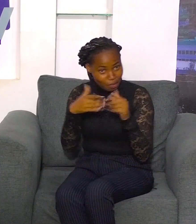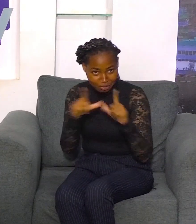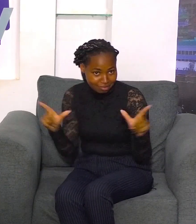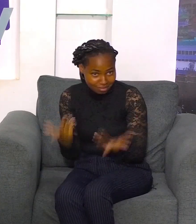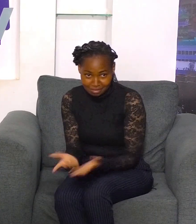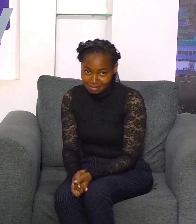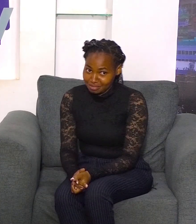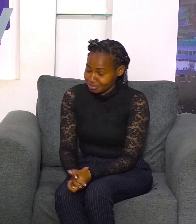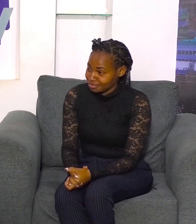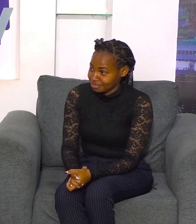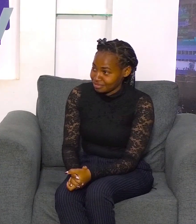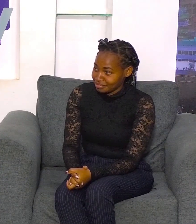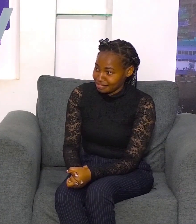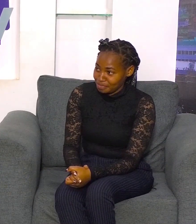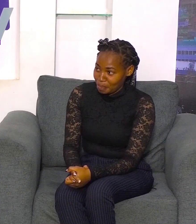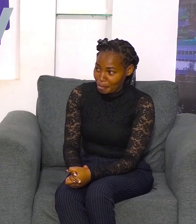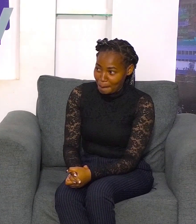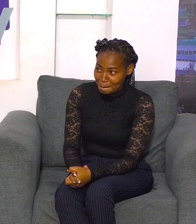ready to learn sign language?